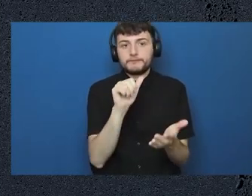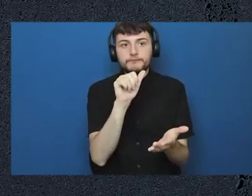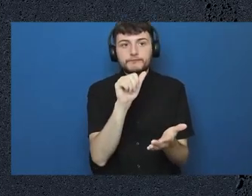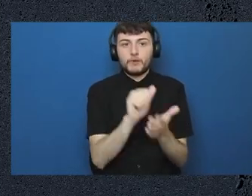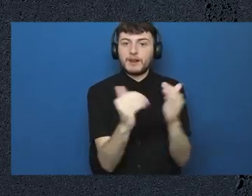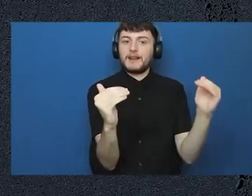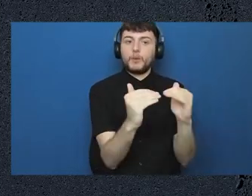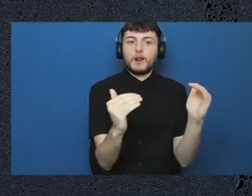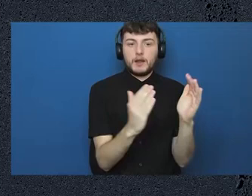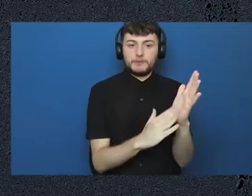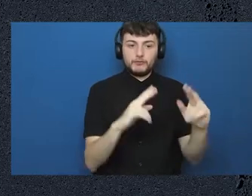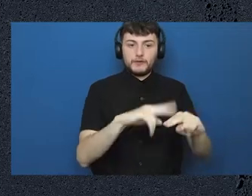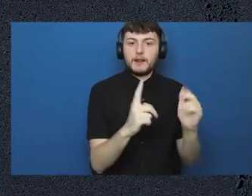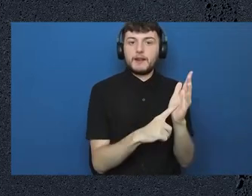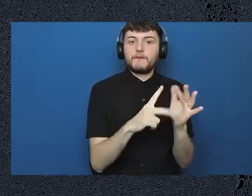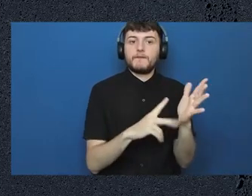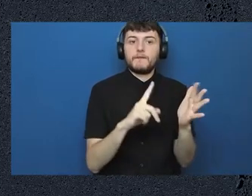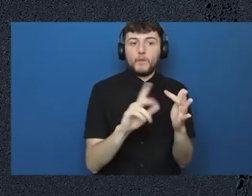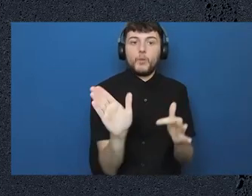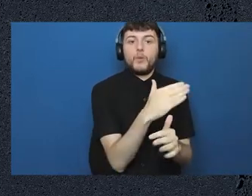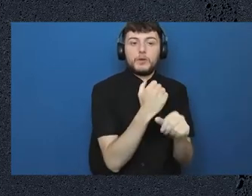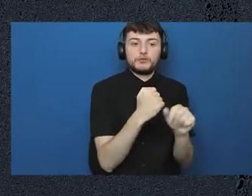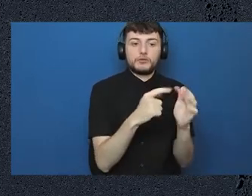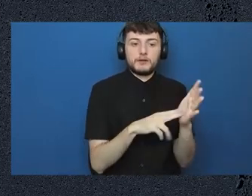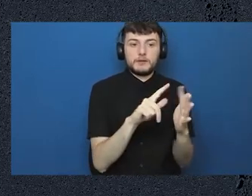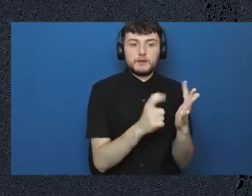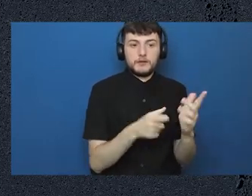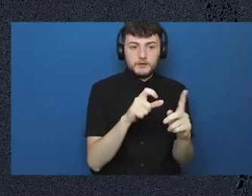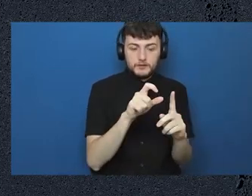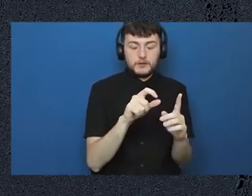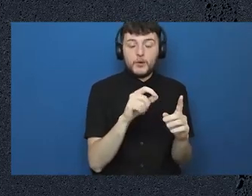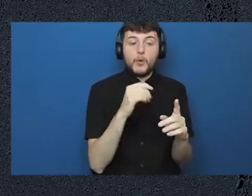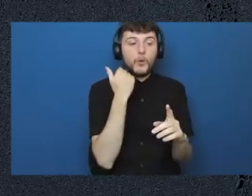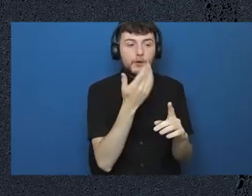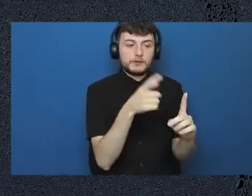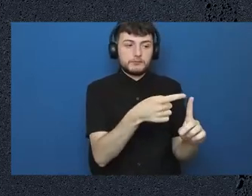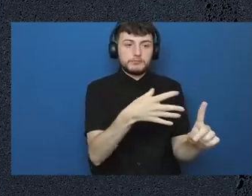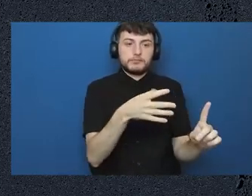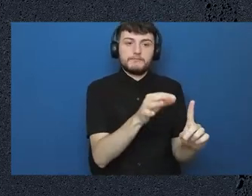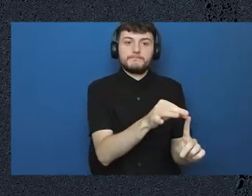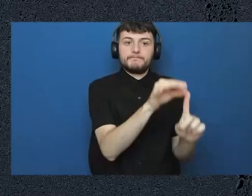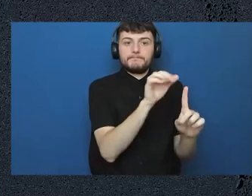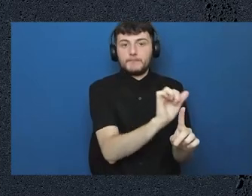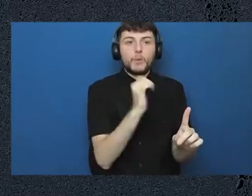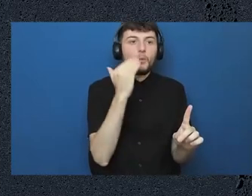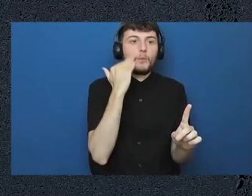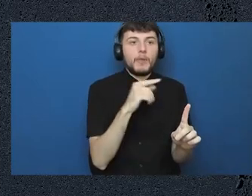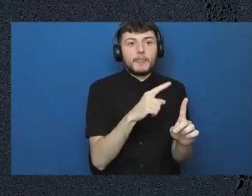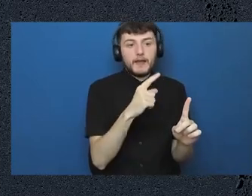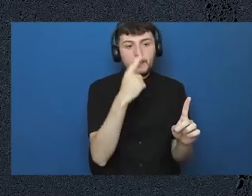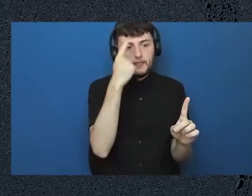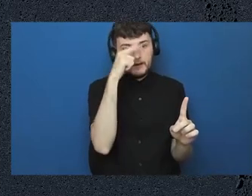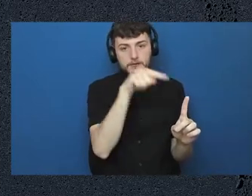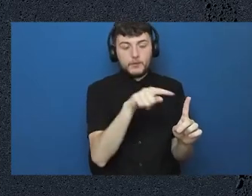leave for all genders, and they prioritize parental leave for women. So women are more expected to take parental leave